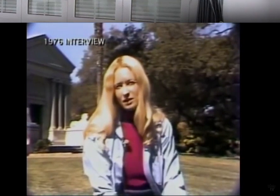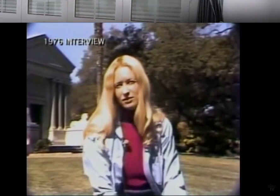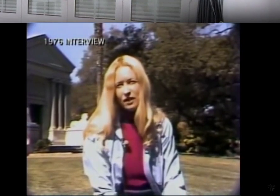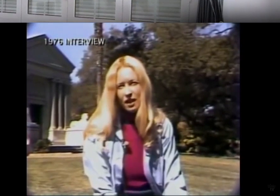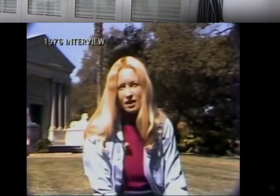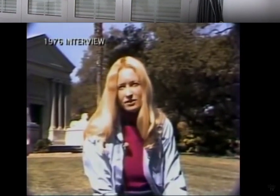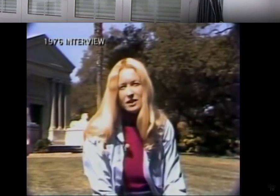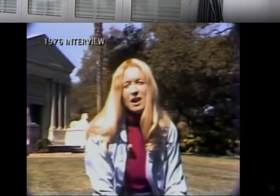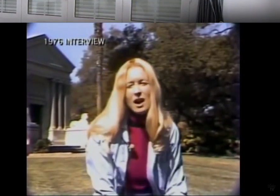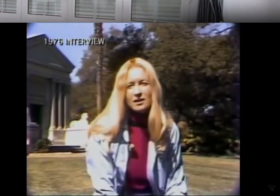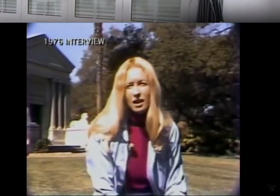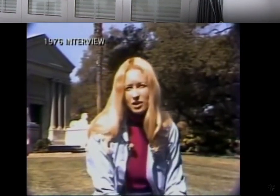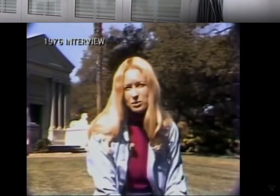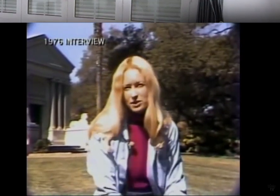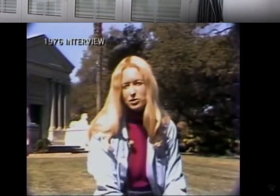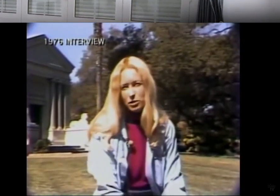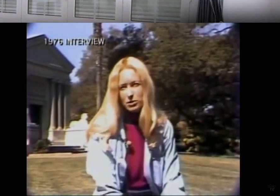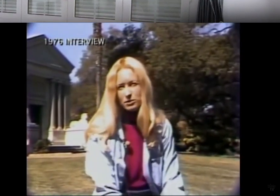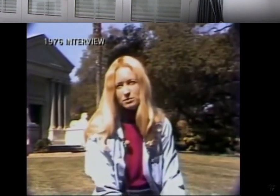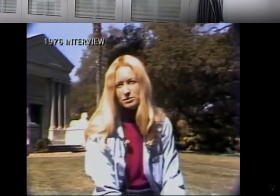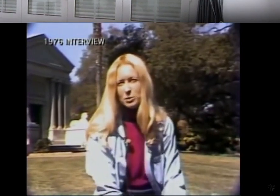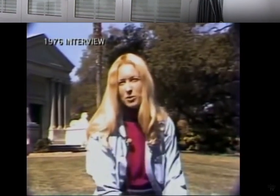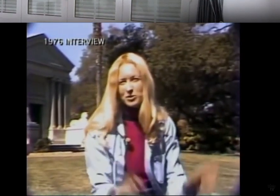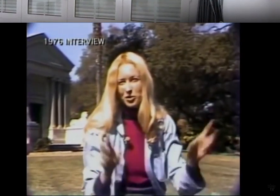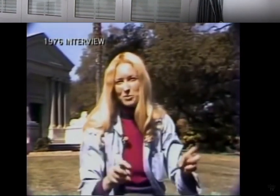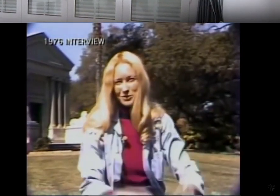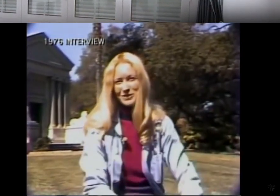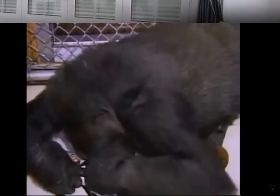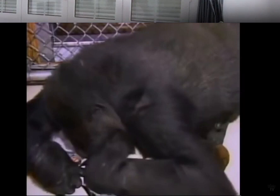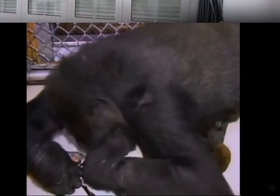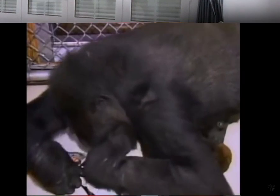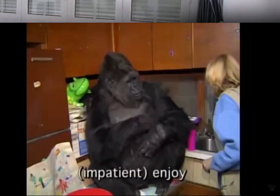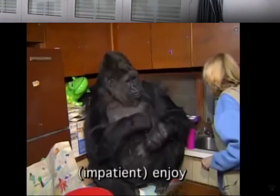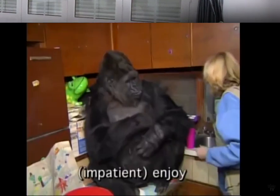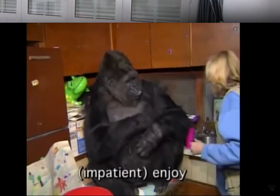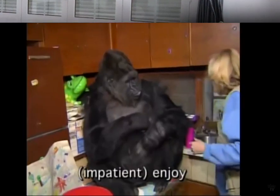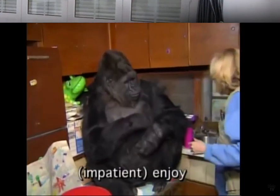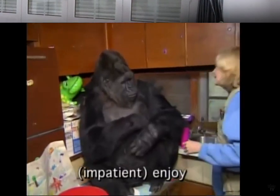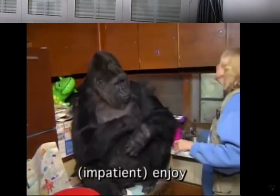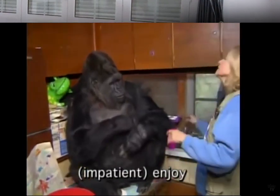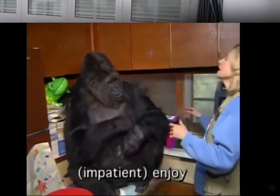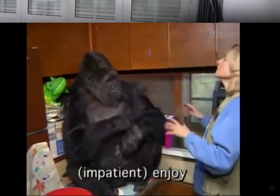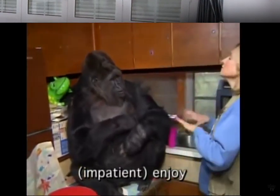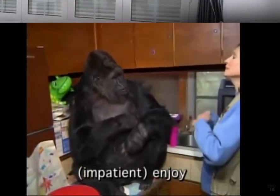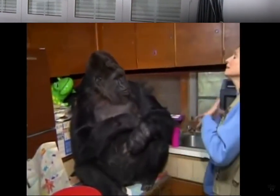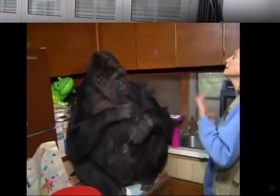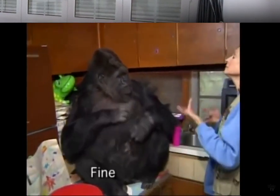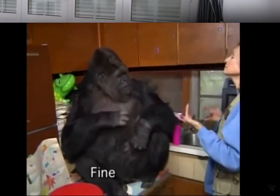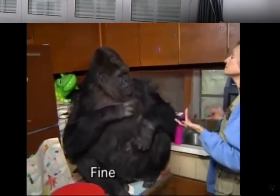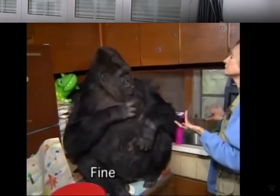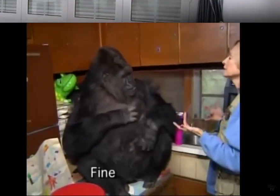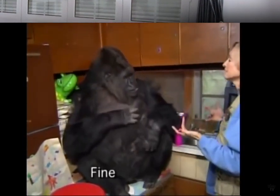about 85, and 100 is normal, quote, normal. You paint how you